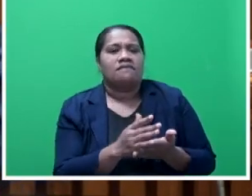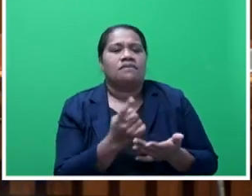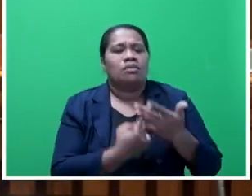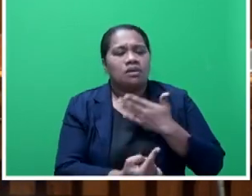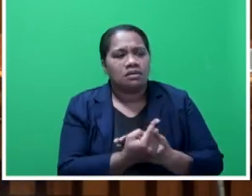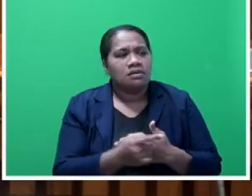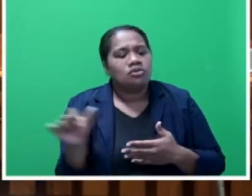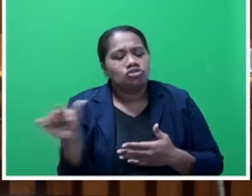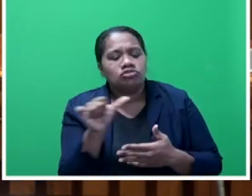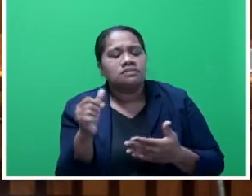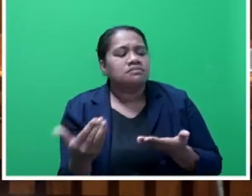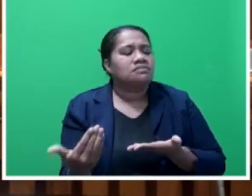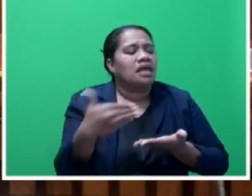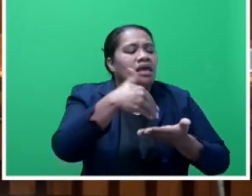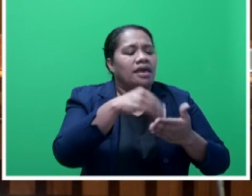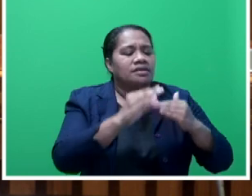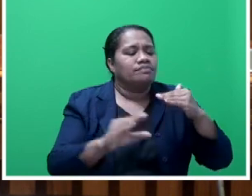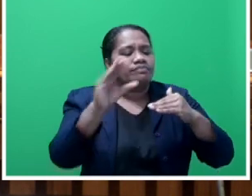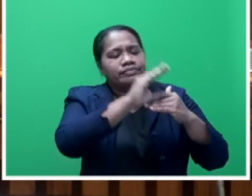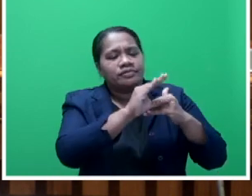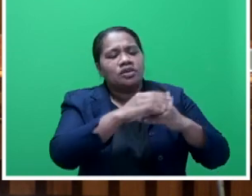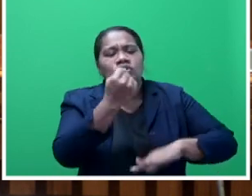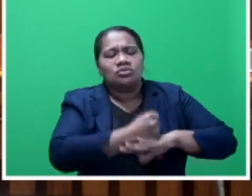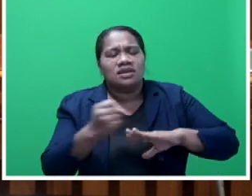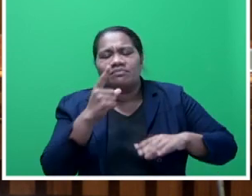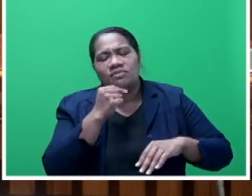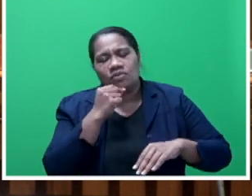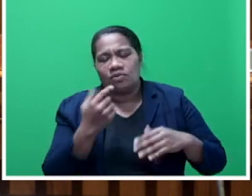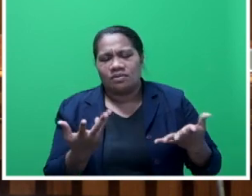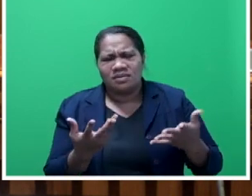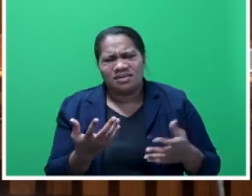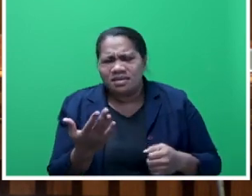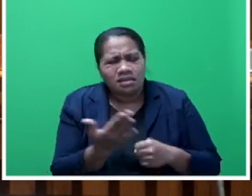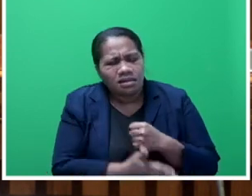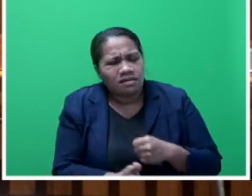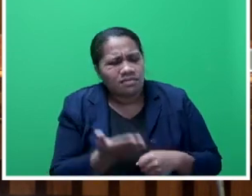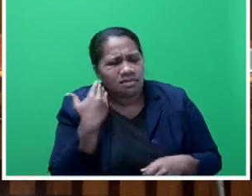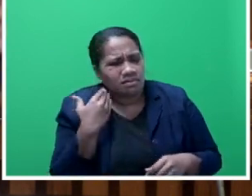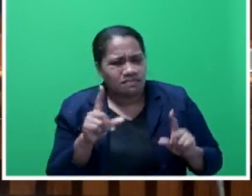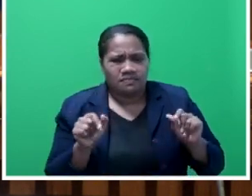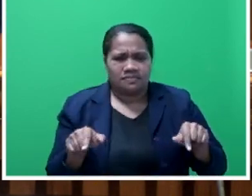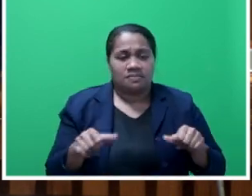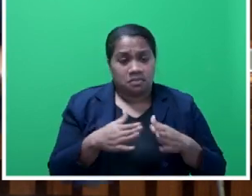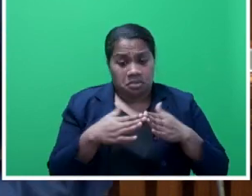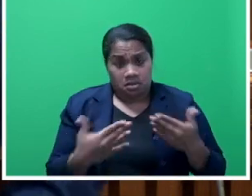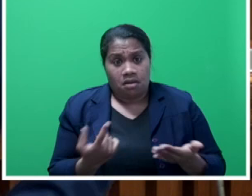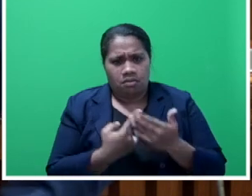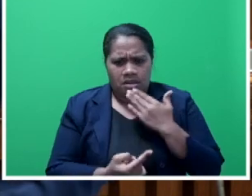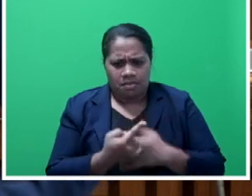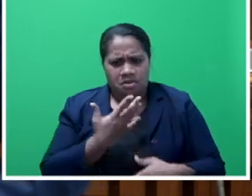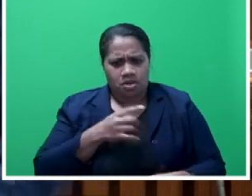should be added to government loans portfolio. They've never done that. But now they want to come up because Savenada